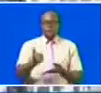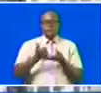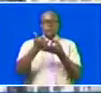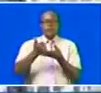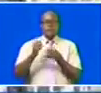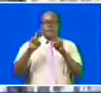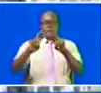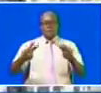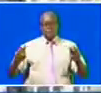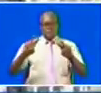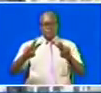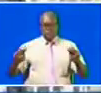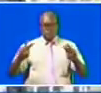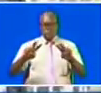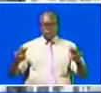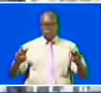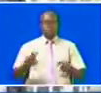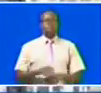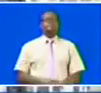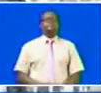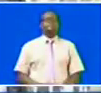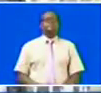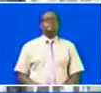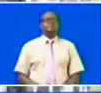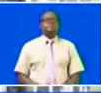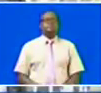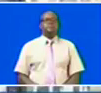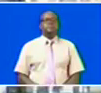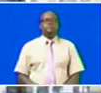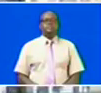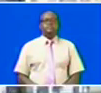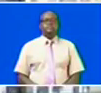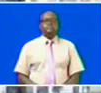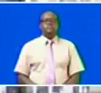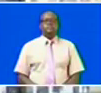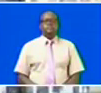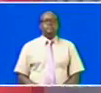investigations. Mark Namaswa, KTN News.